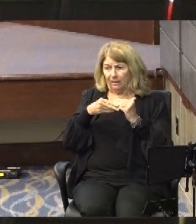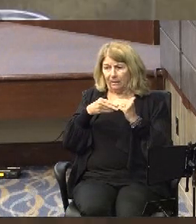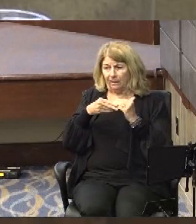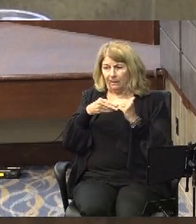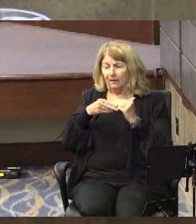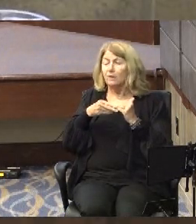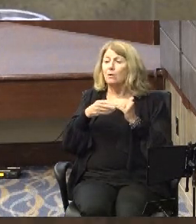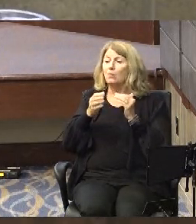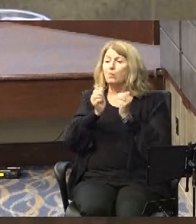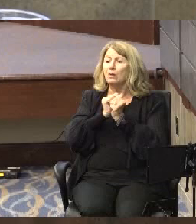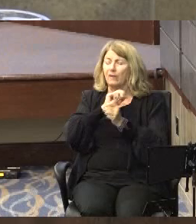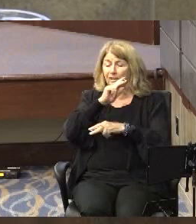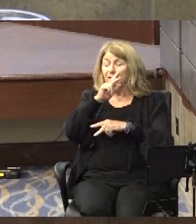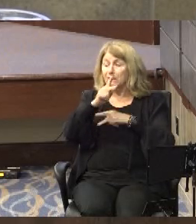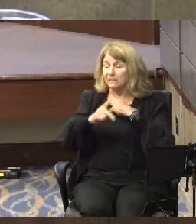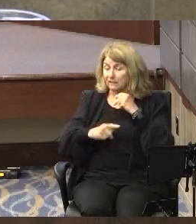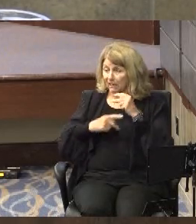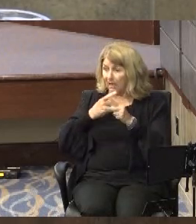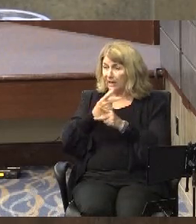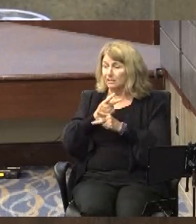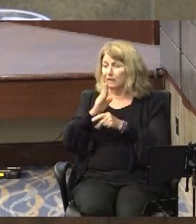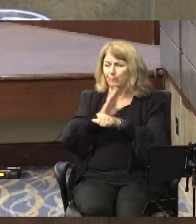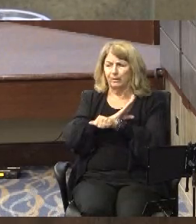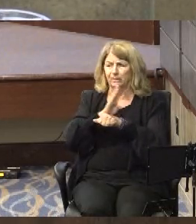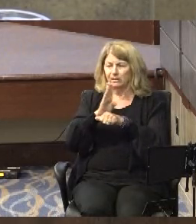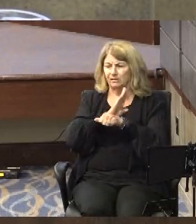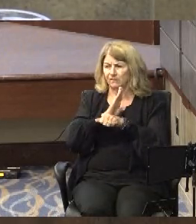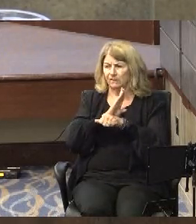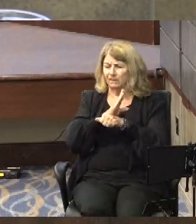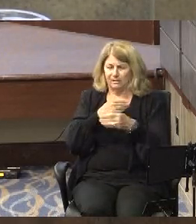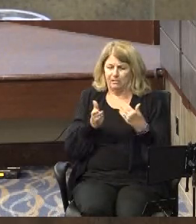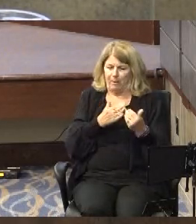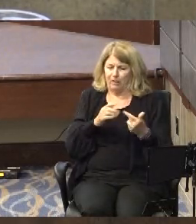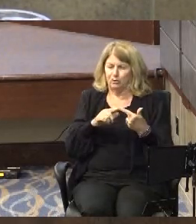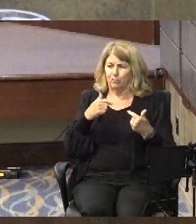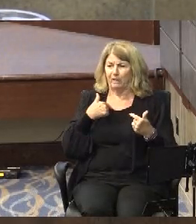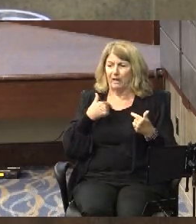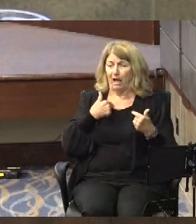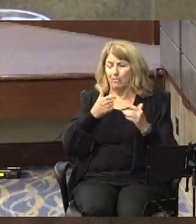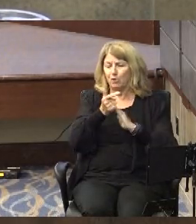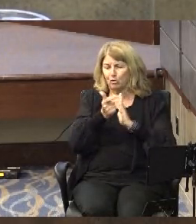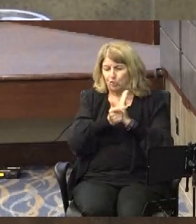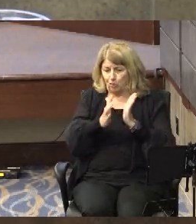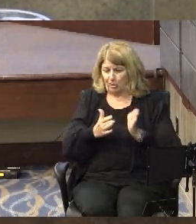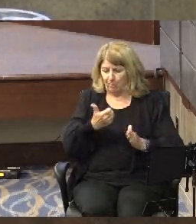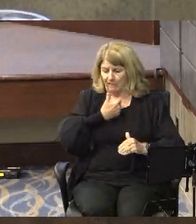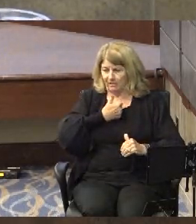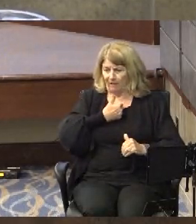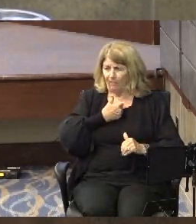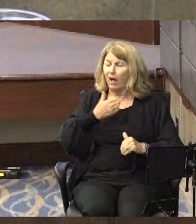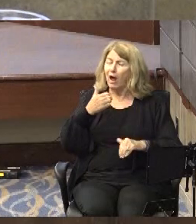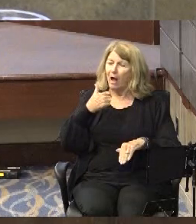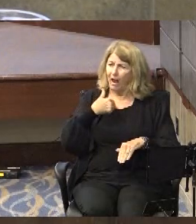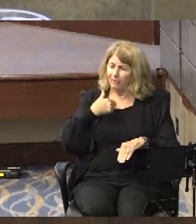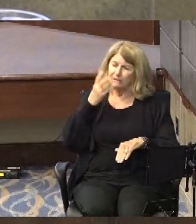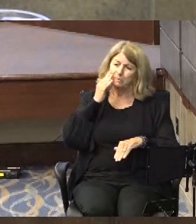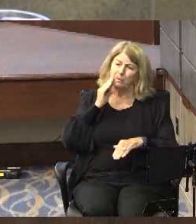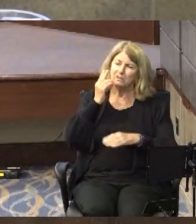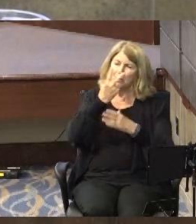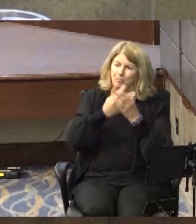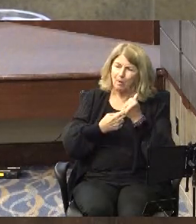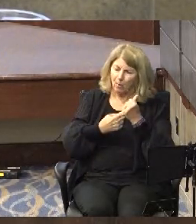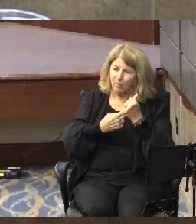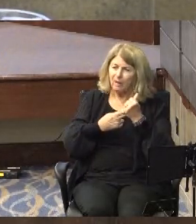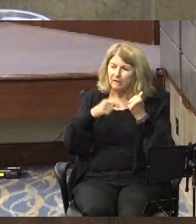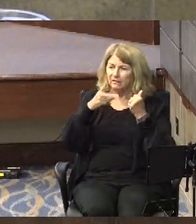terms of the type of business, I think that matters not to me. I'm an attorney, and I've been on both sides of prosecution and defense,